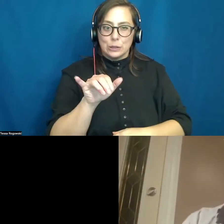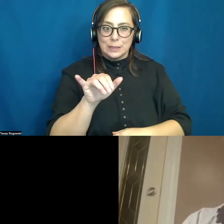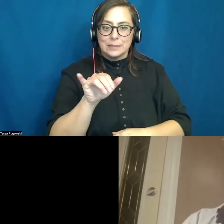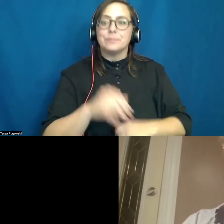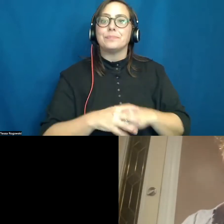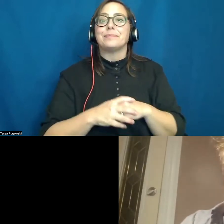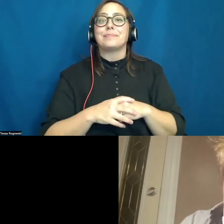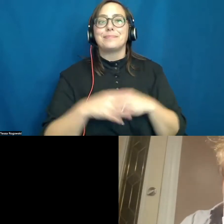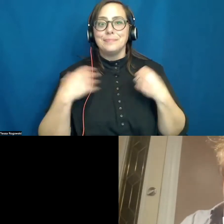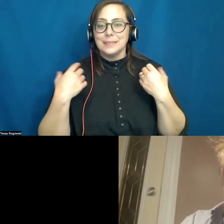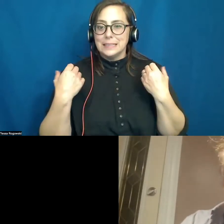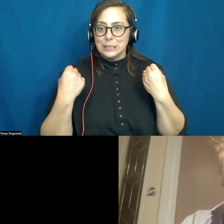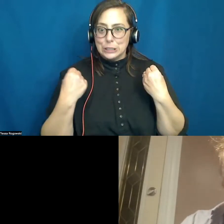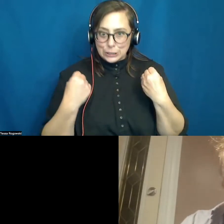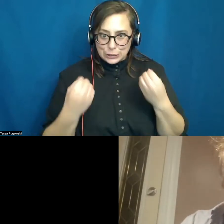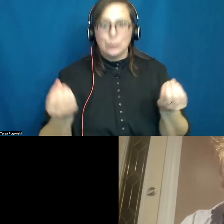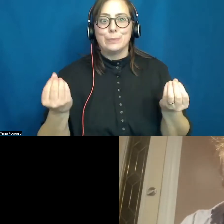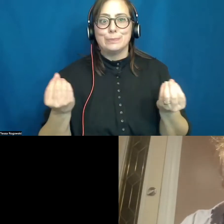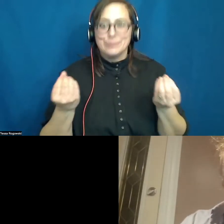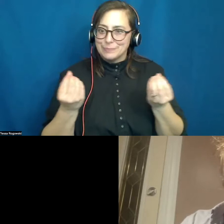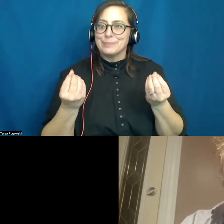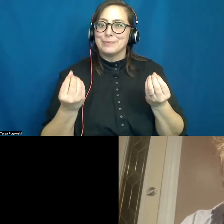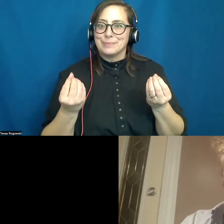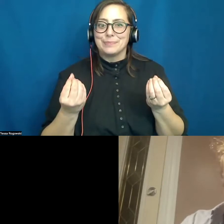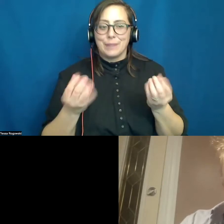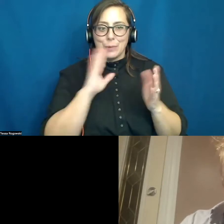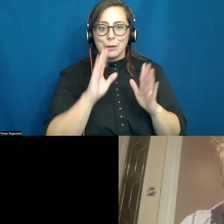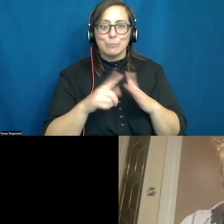So let me begin.